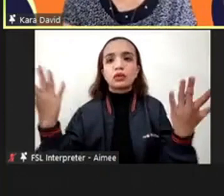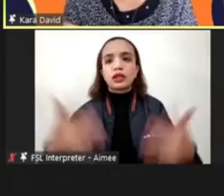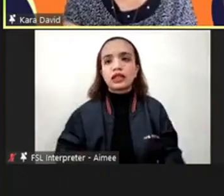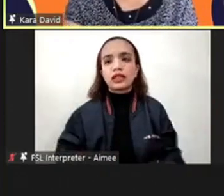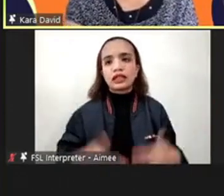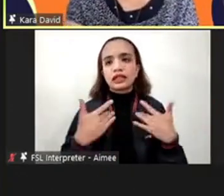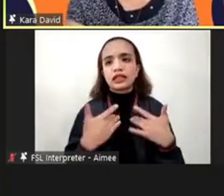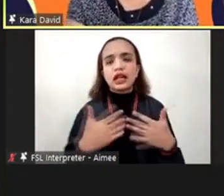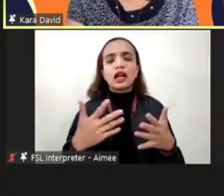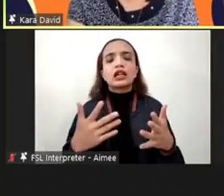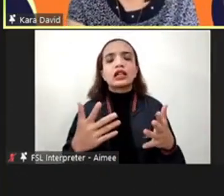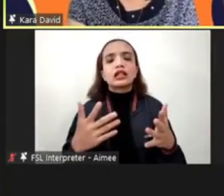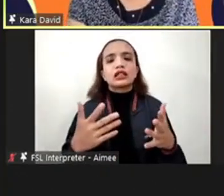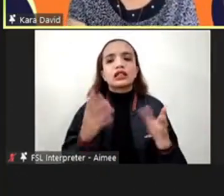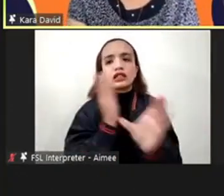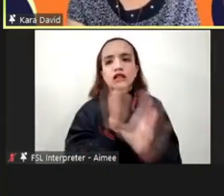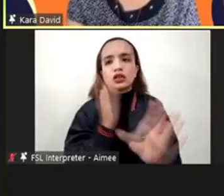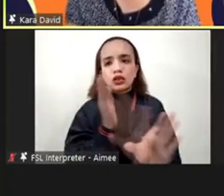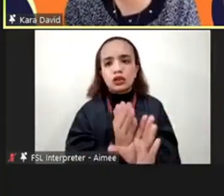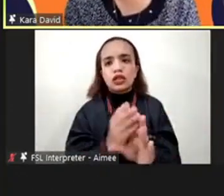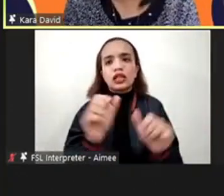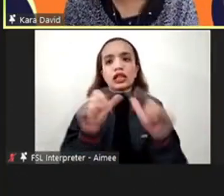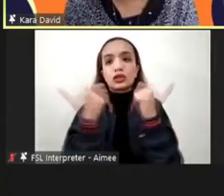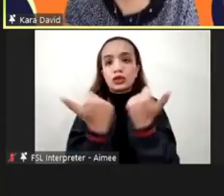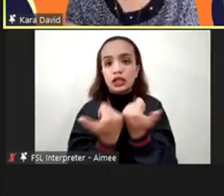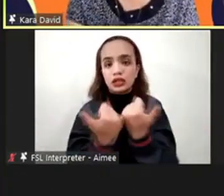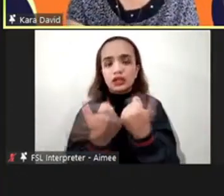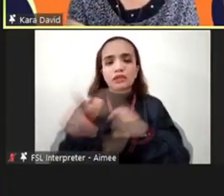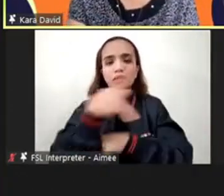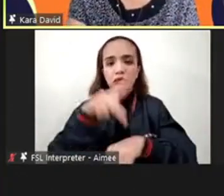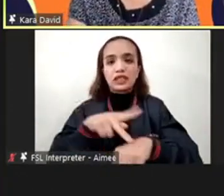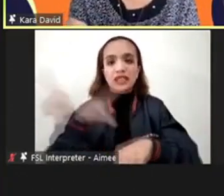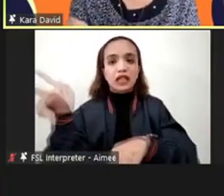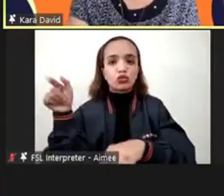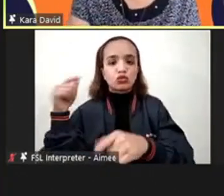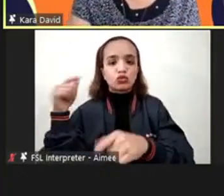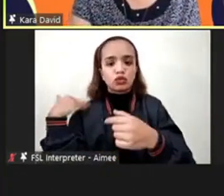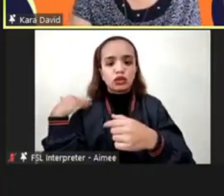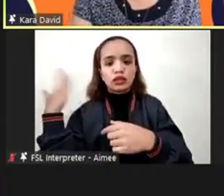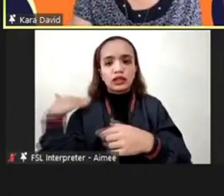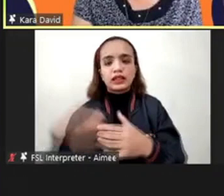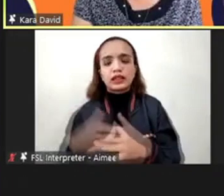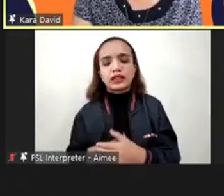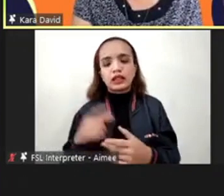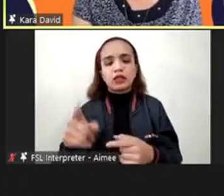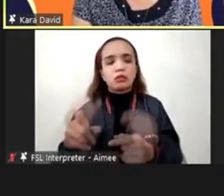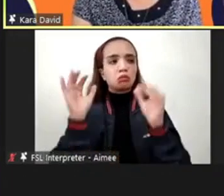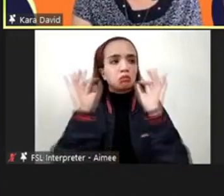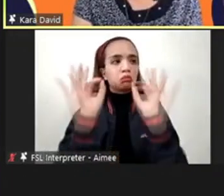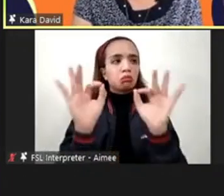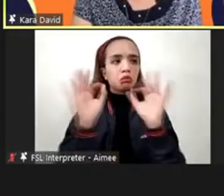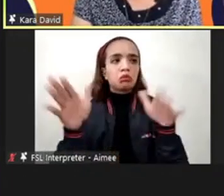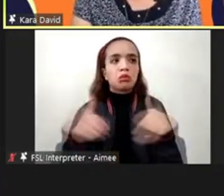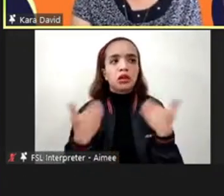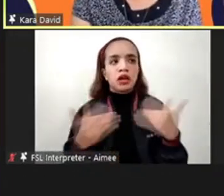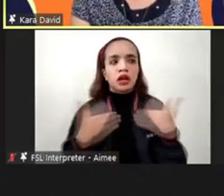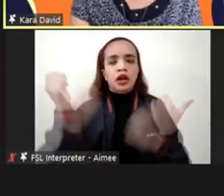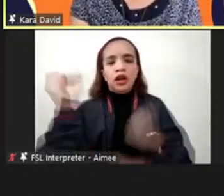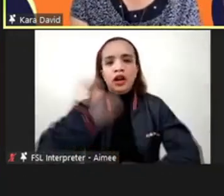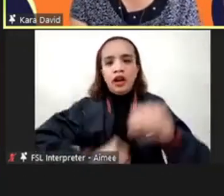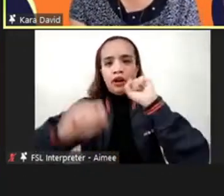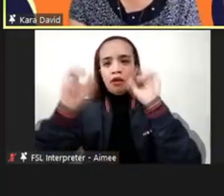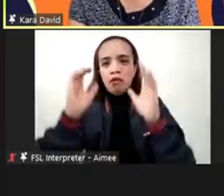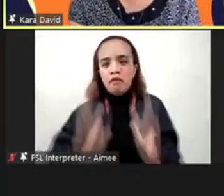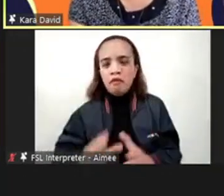Psychological Association of the Philippines. She is a prolific researcher named one of the outstanding young scientists in 2005.